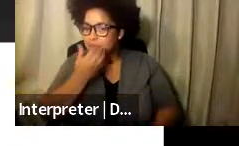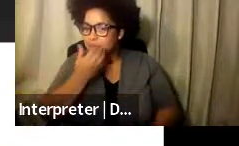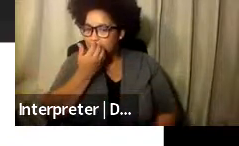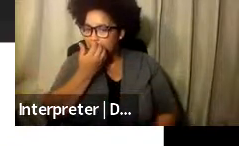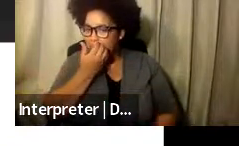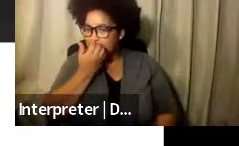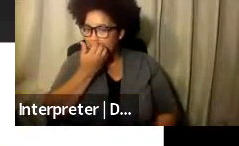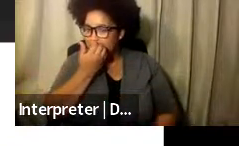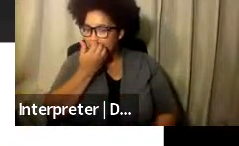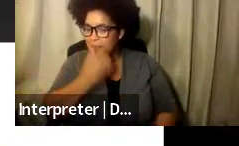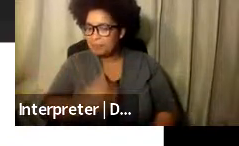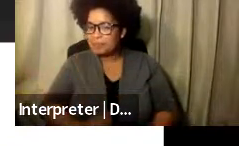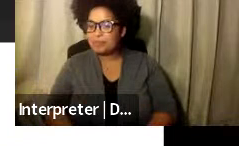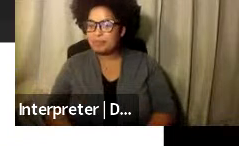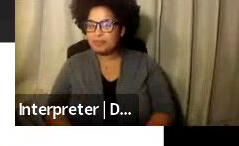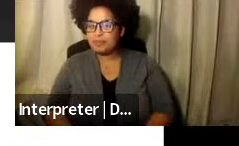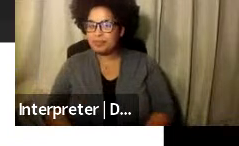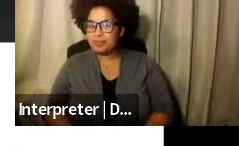that the function is there.